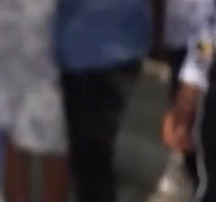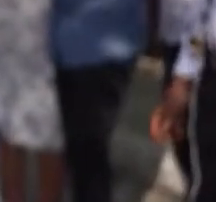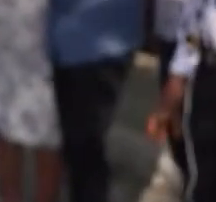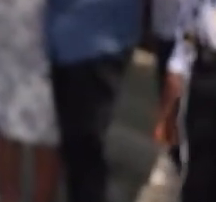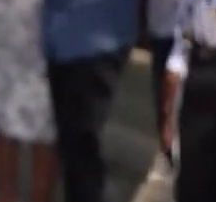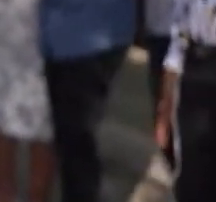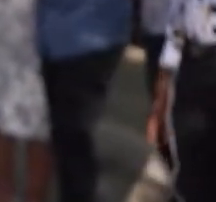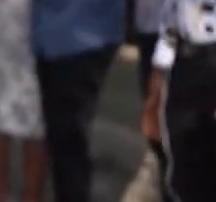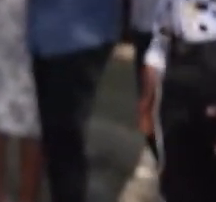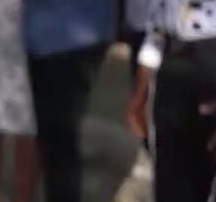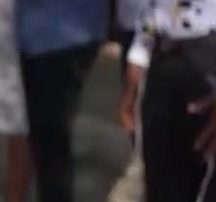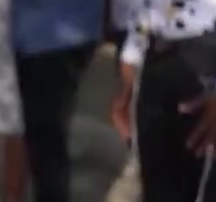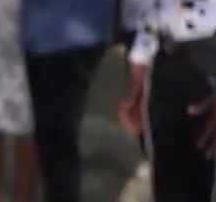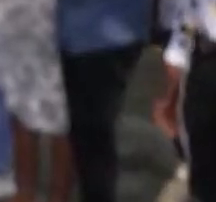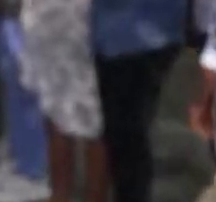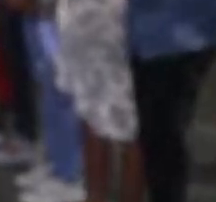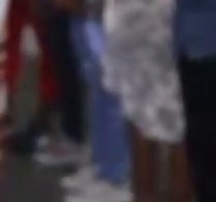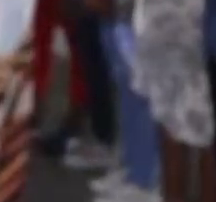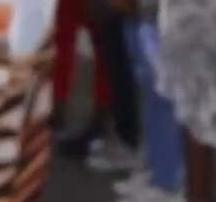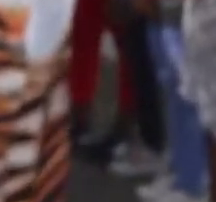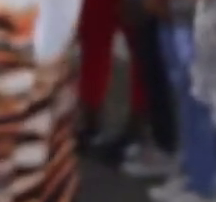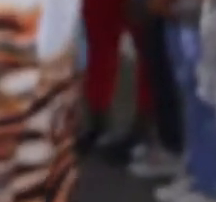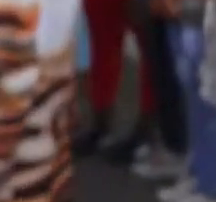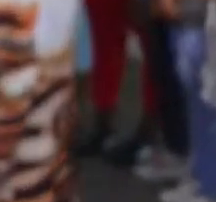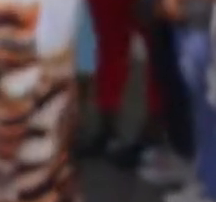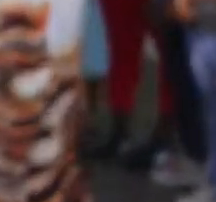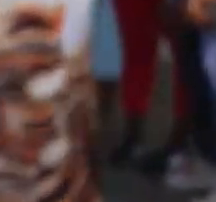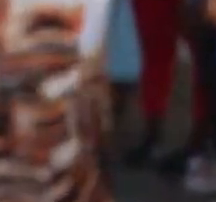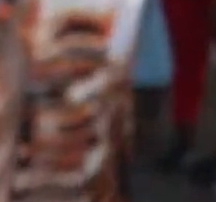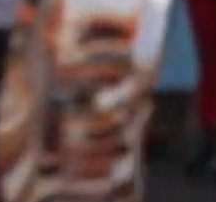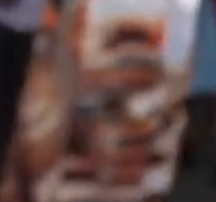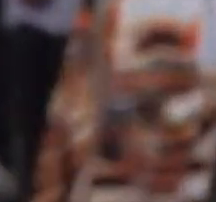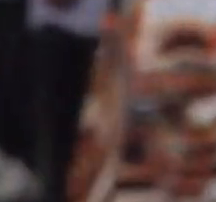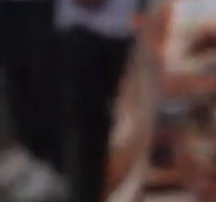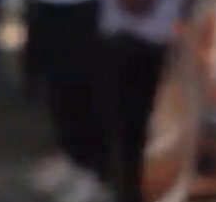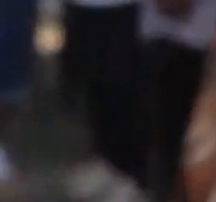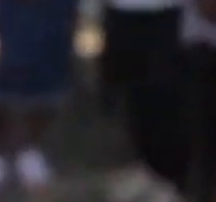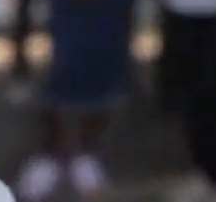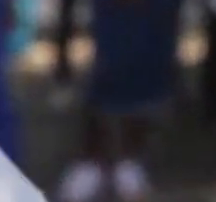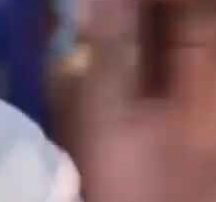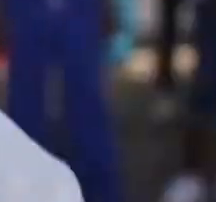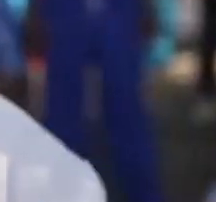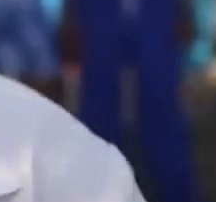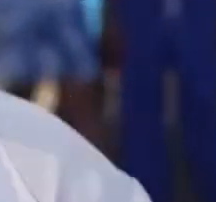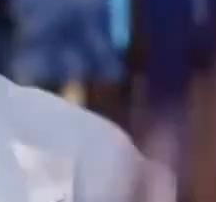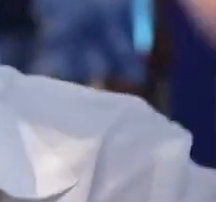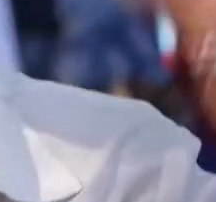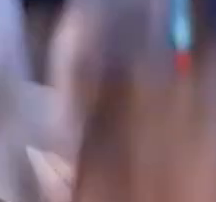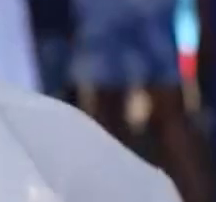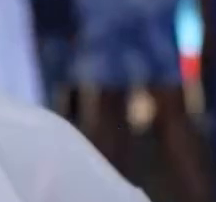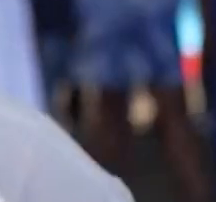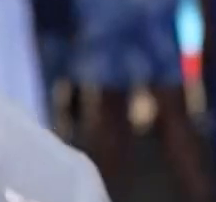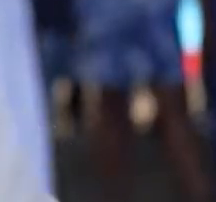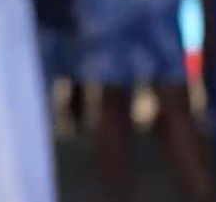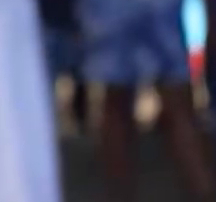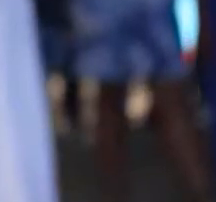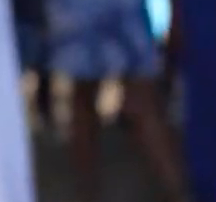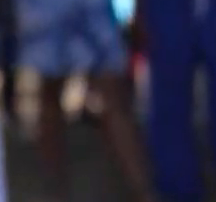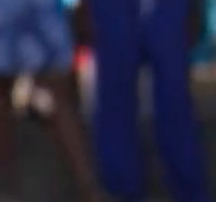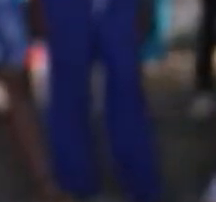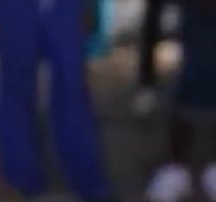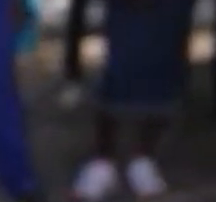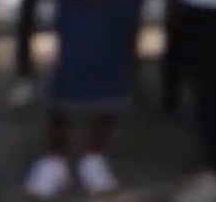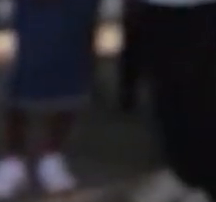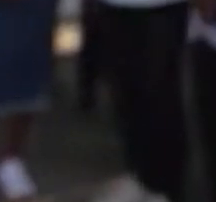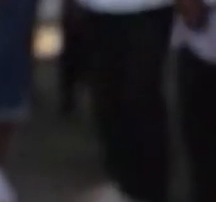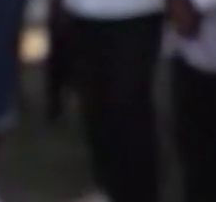strength in women is sometimes discouraged when it comes to romantic relationships, particularly in the African context. And today we want to find out why. Who better